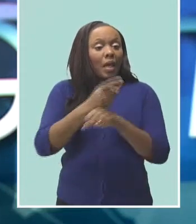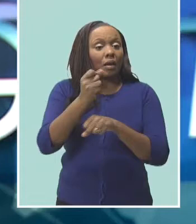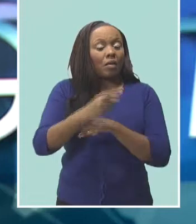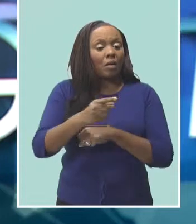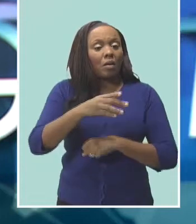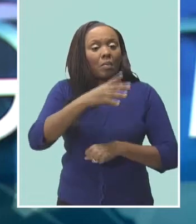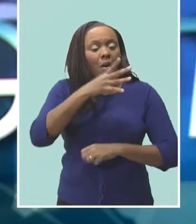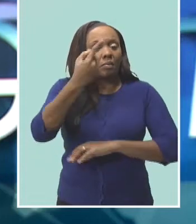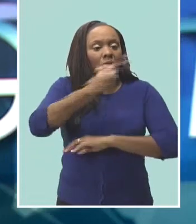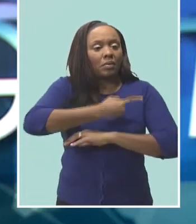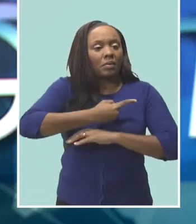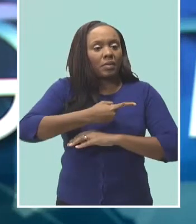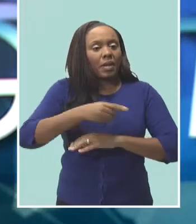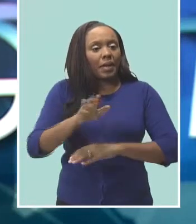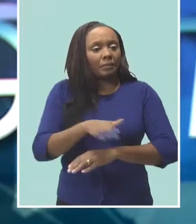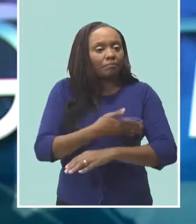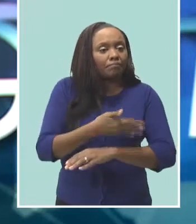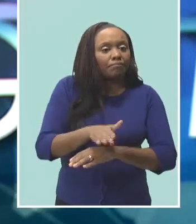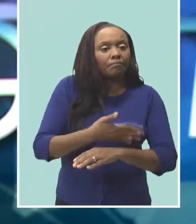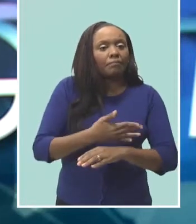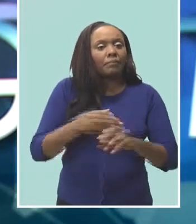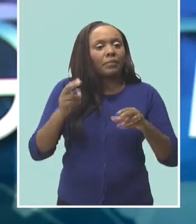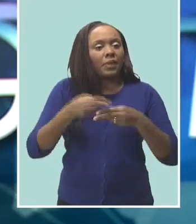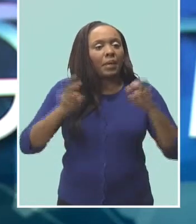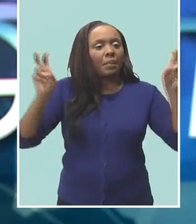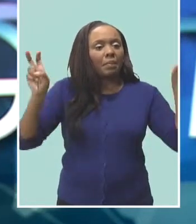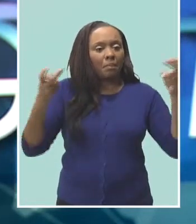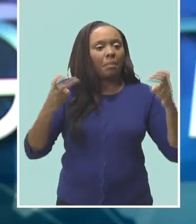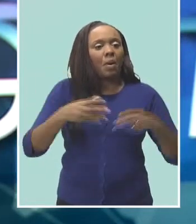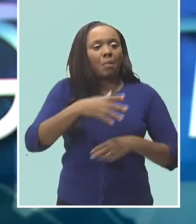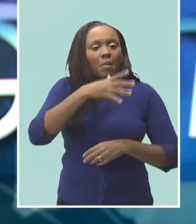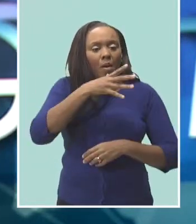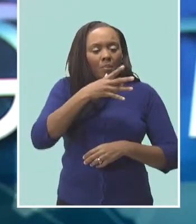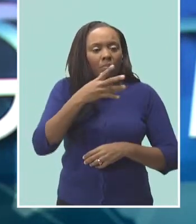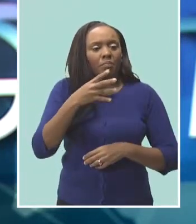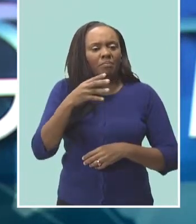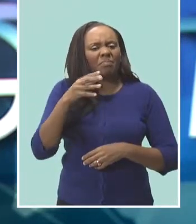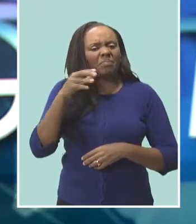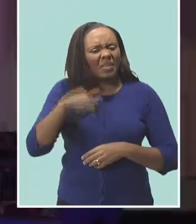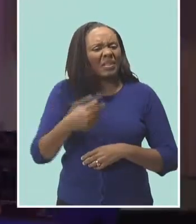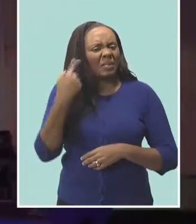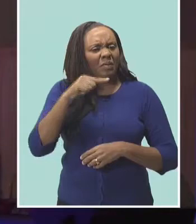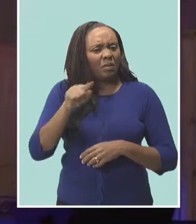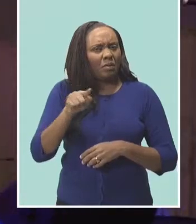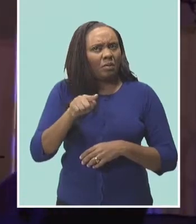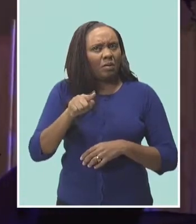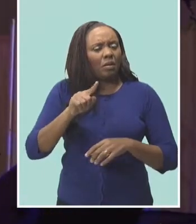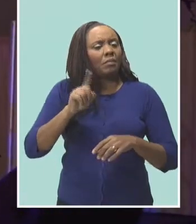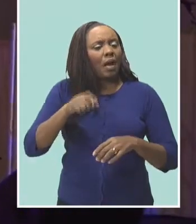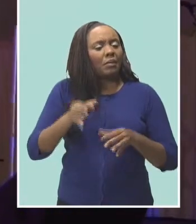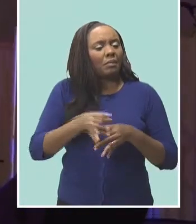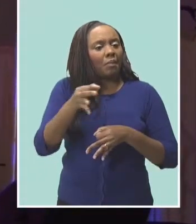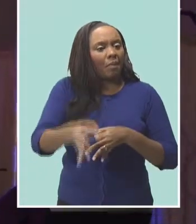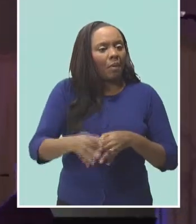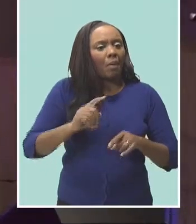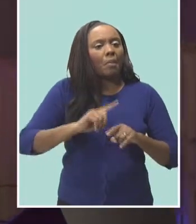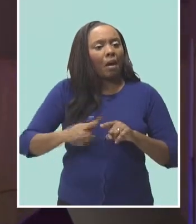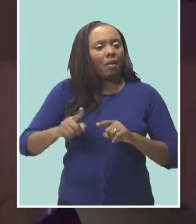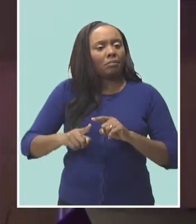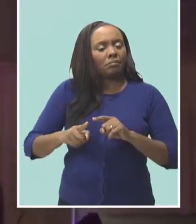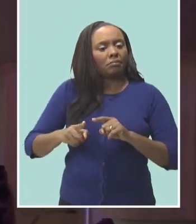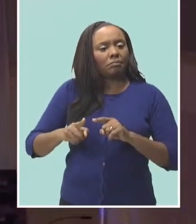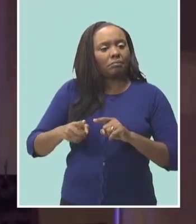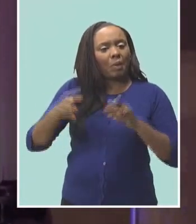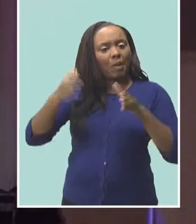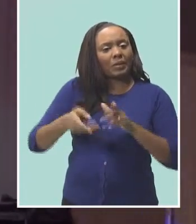This One Is For You, was also affected. It had to be called off due to the viral illness, but promoter Desmond Weeks has promised